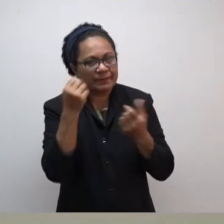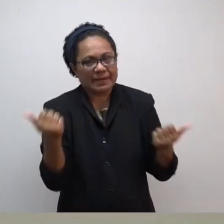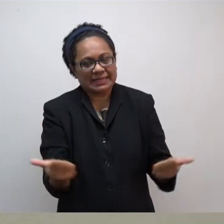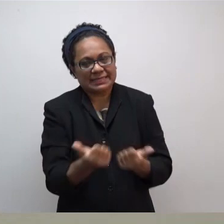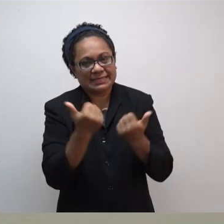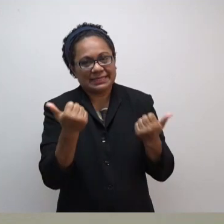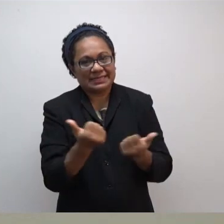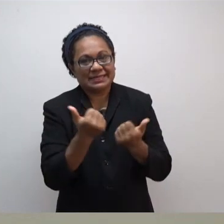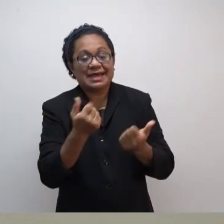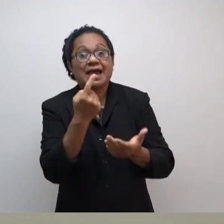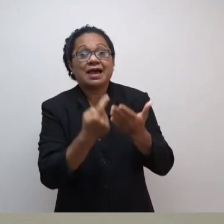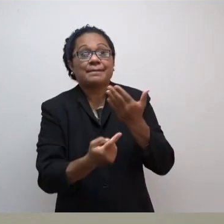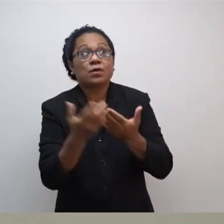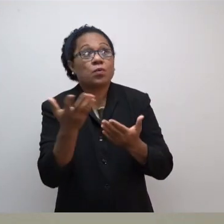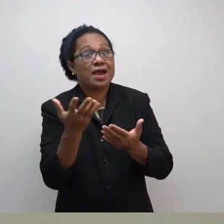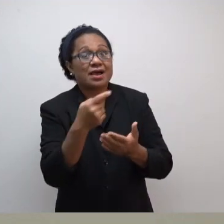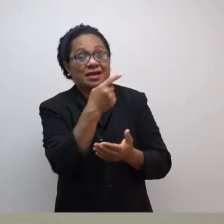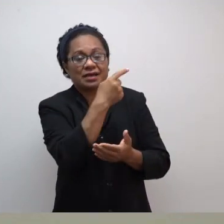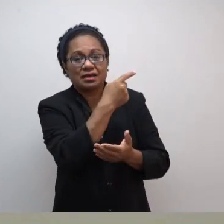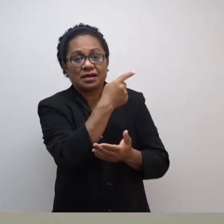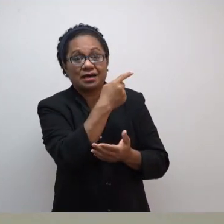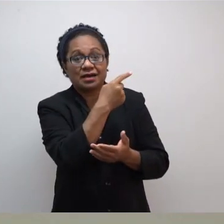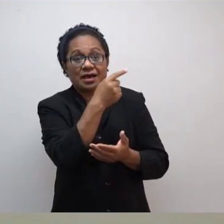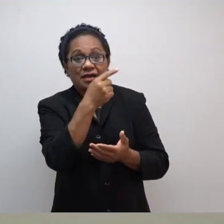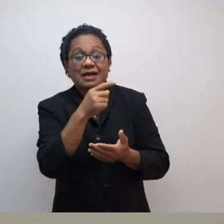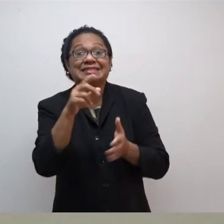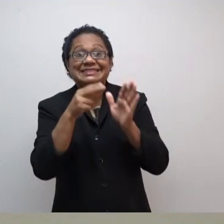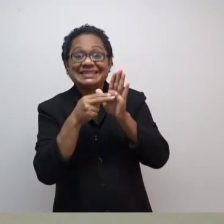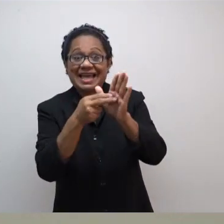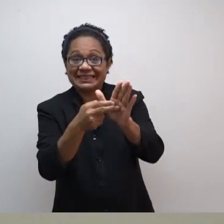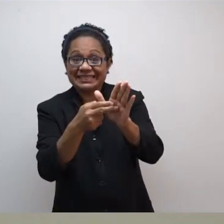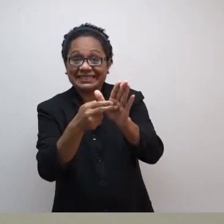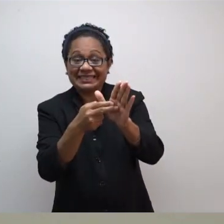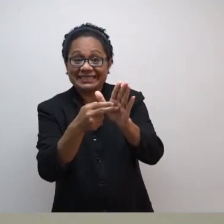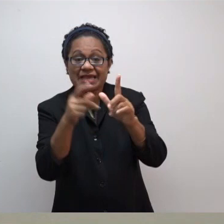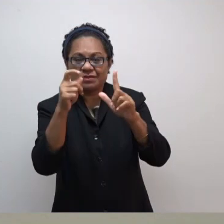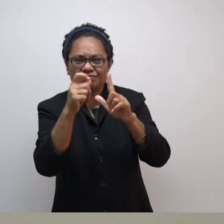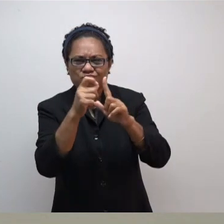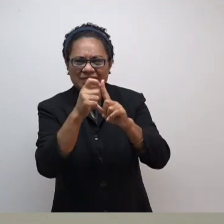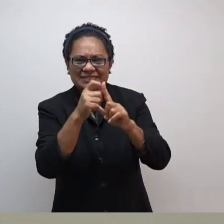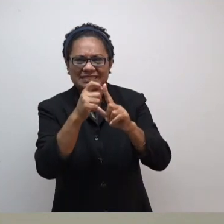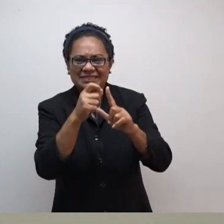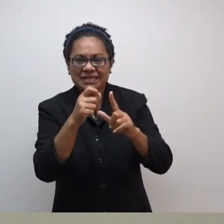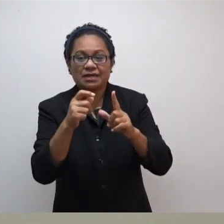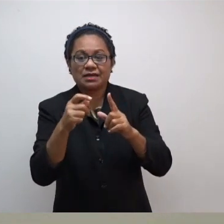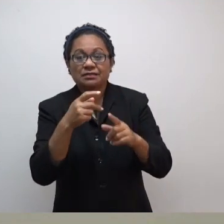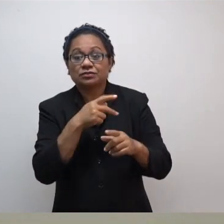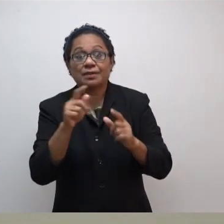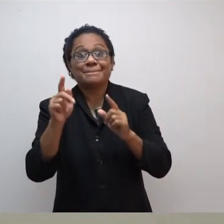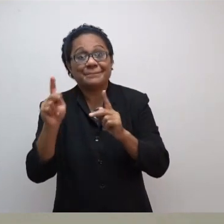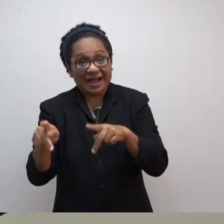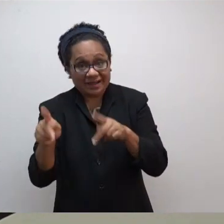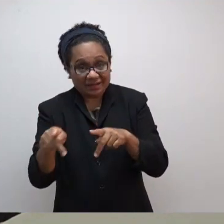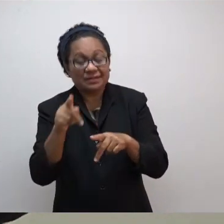the vaccination drive at Prince Charles Park in Nandi. There was a couple of places in Ba and